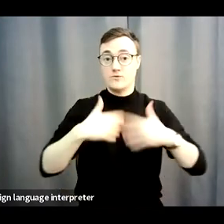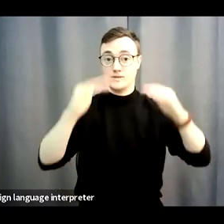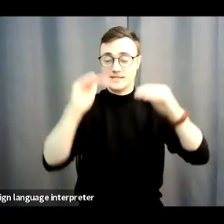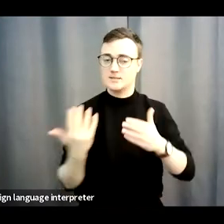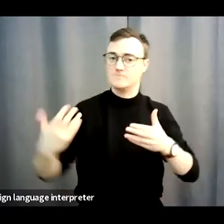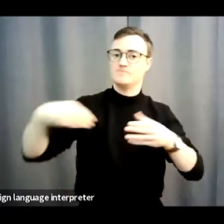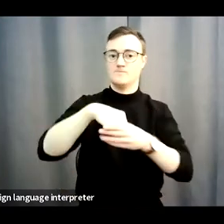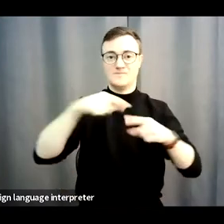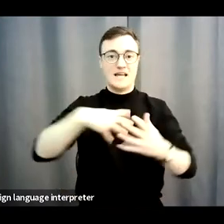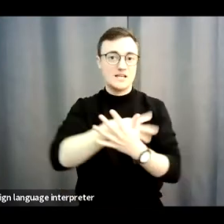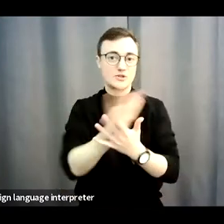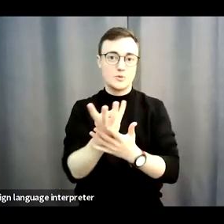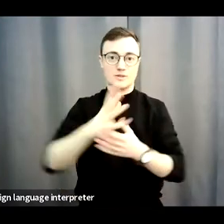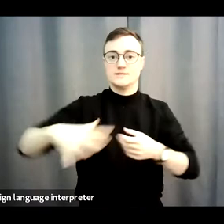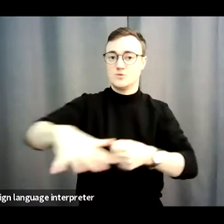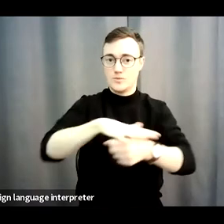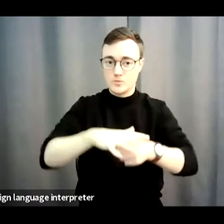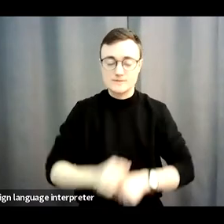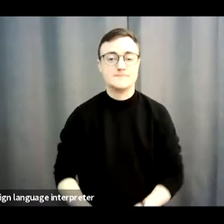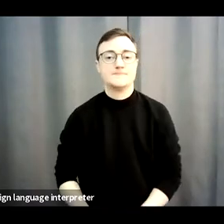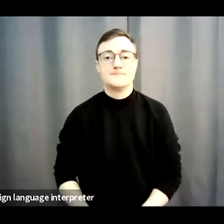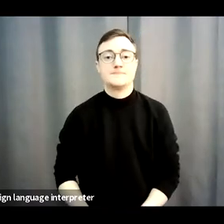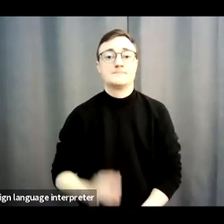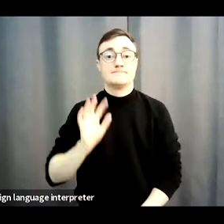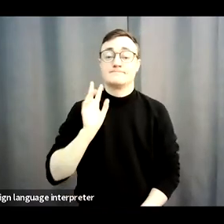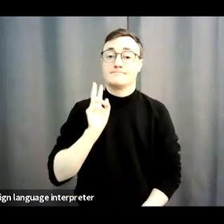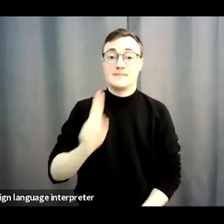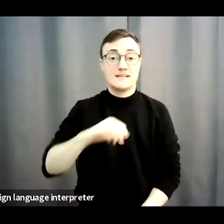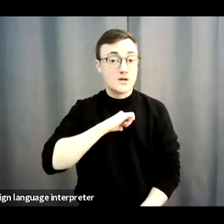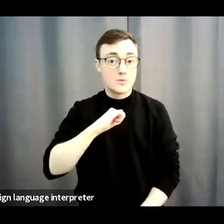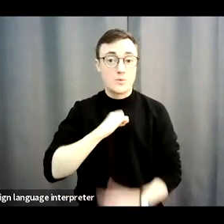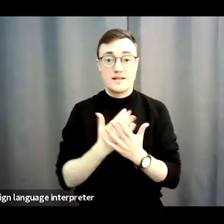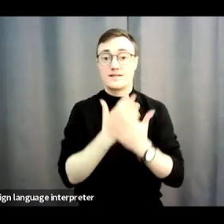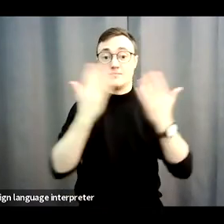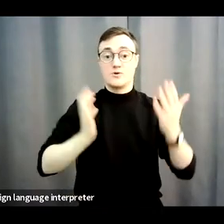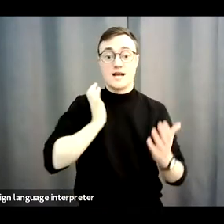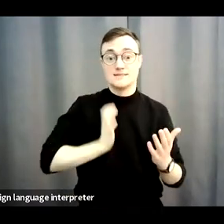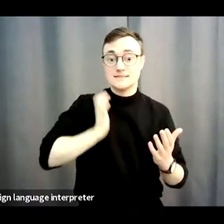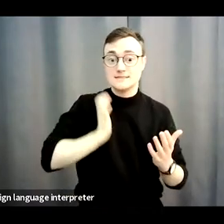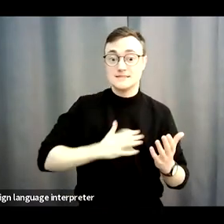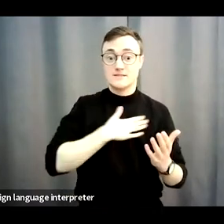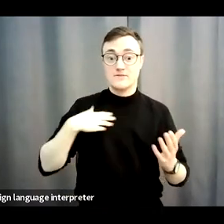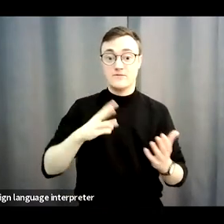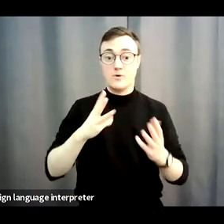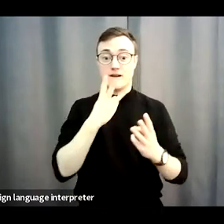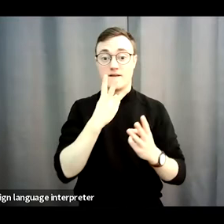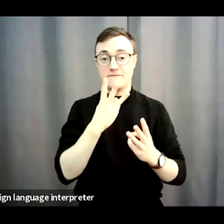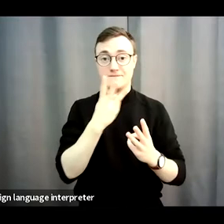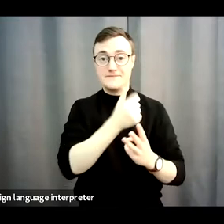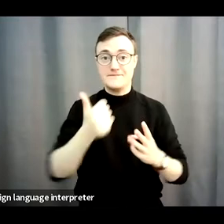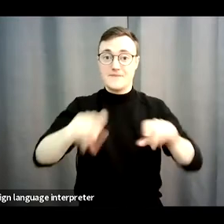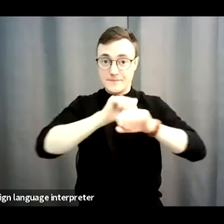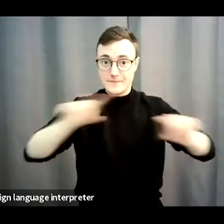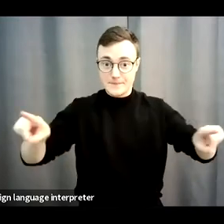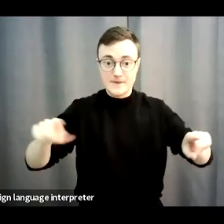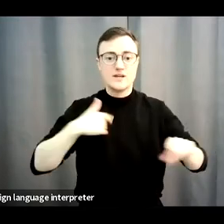so excited to see such interest in this webinar. I've been told that we have